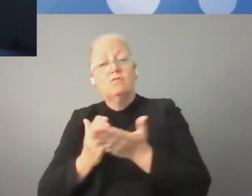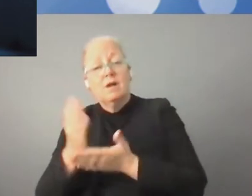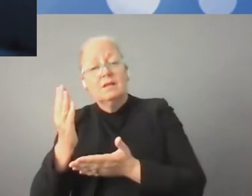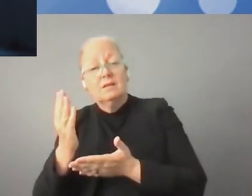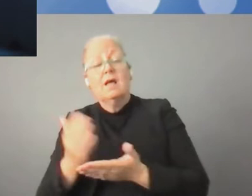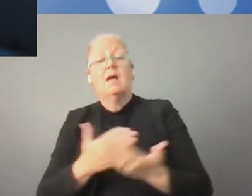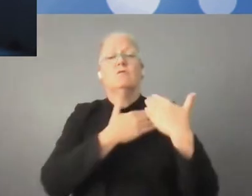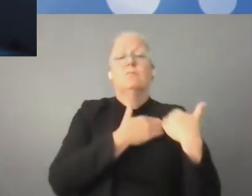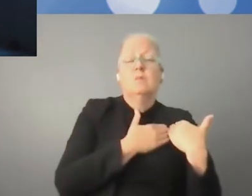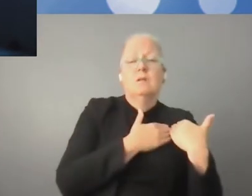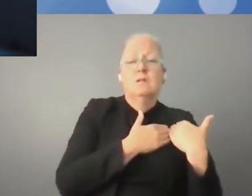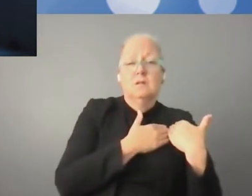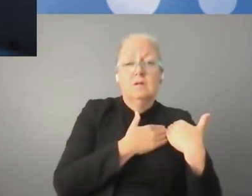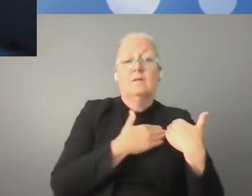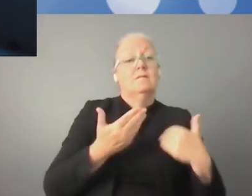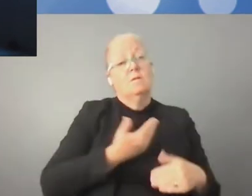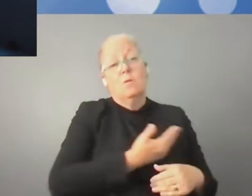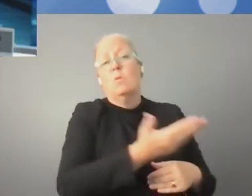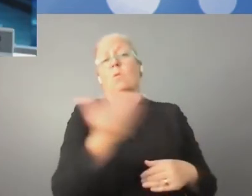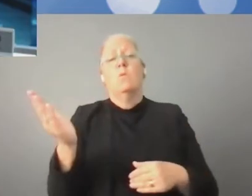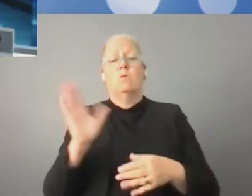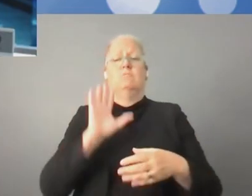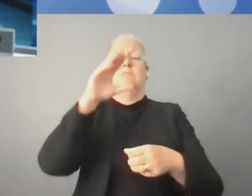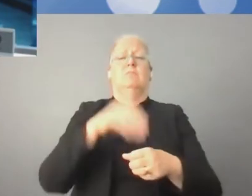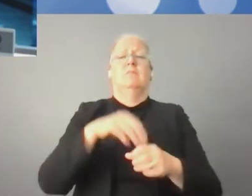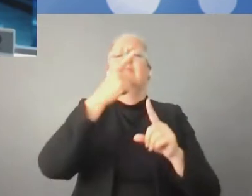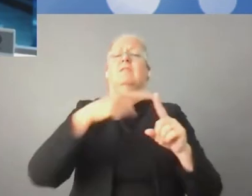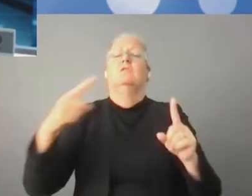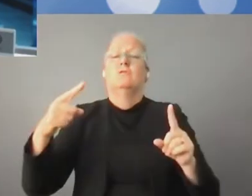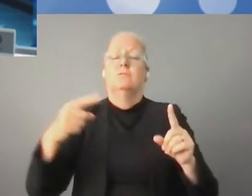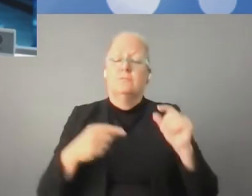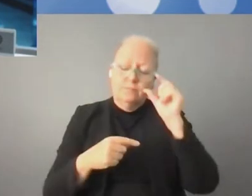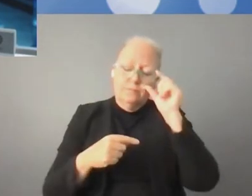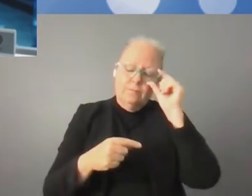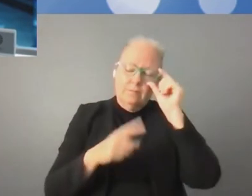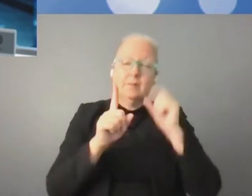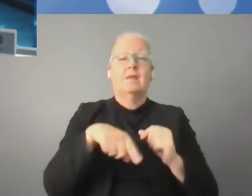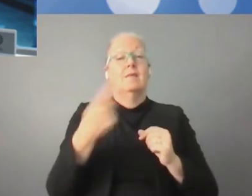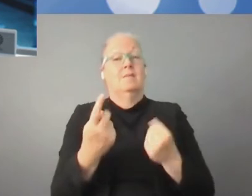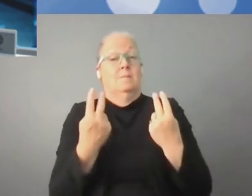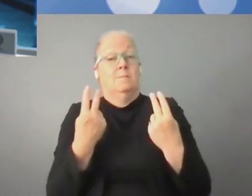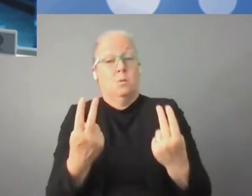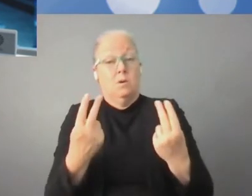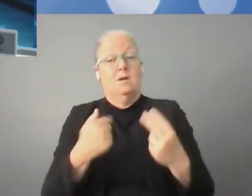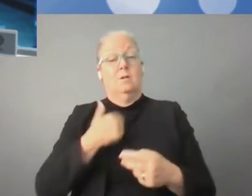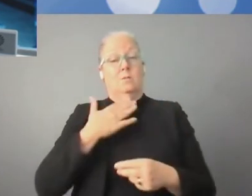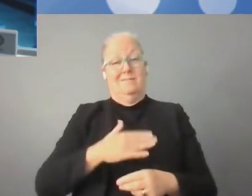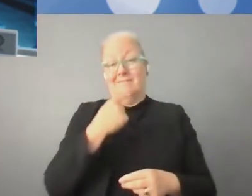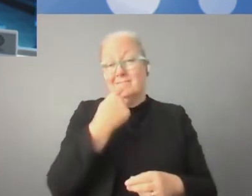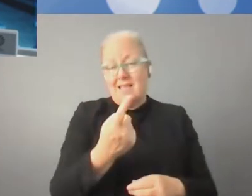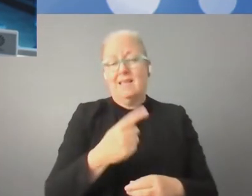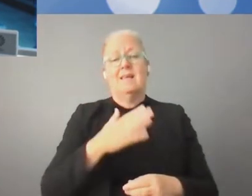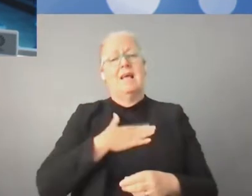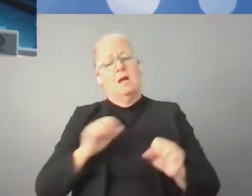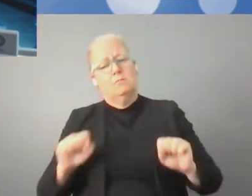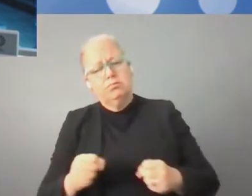of all parties in the digital environment another of the most important areas of activity for us today is to